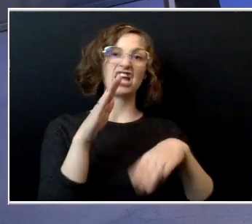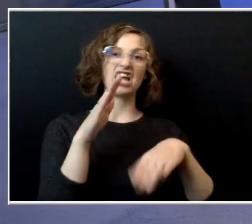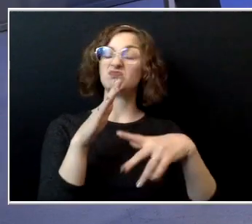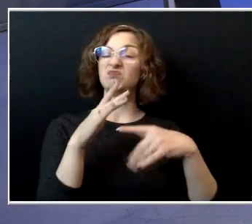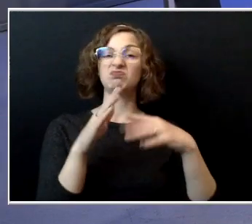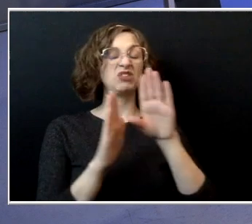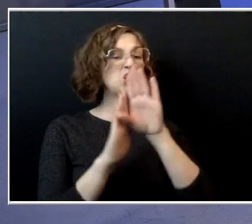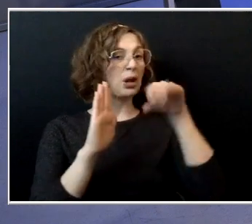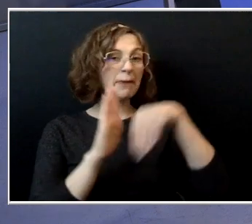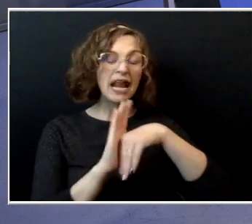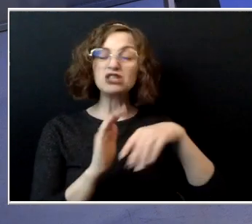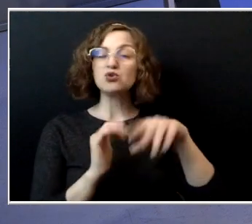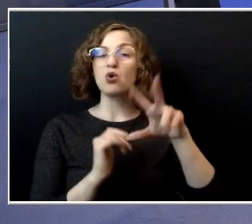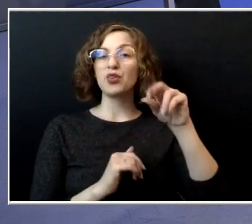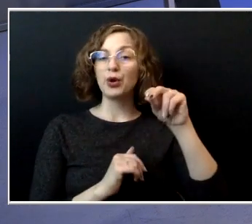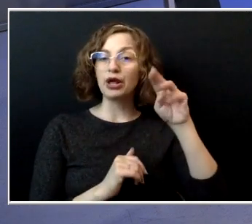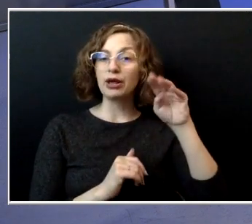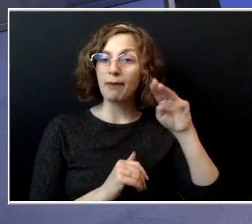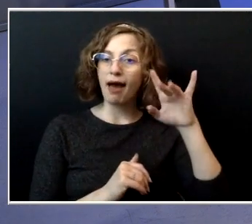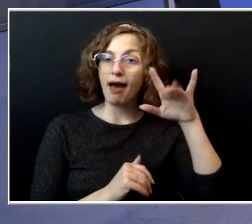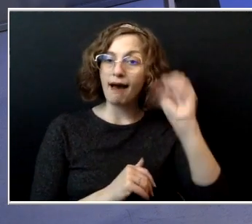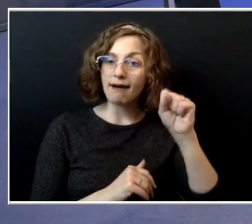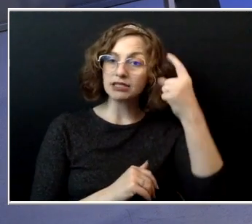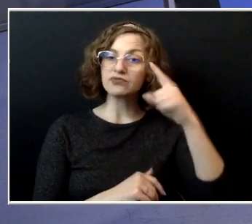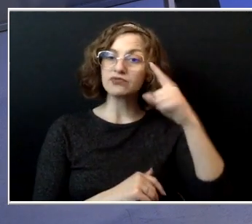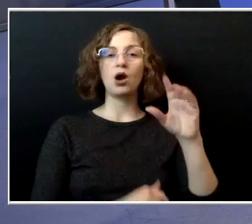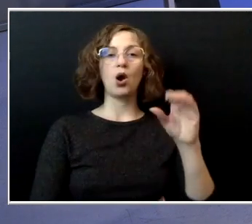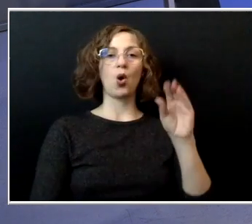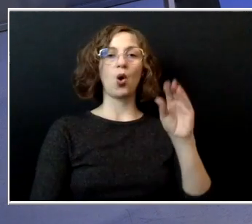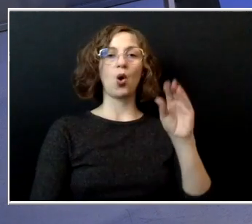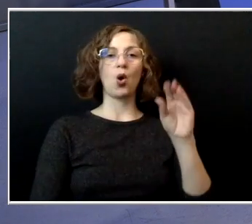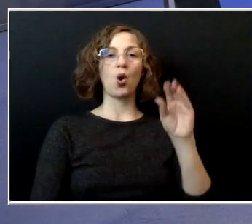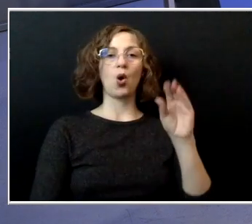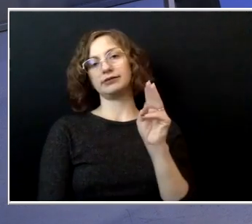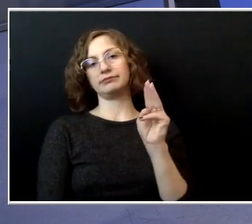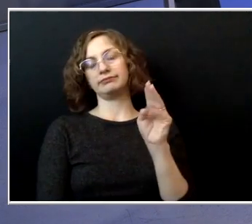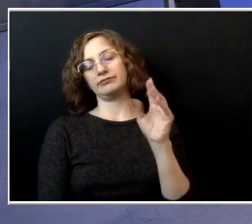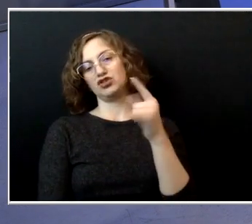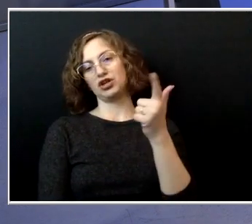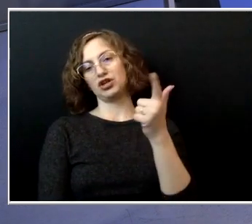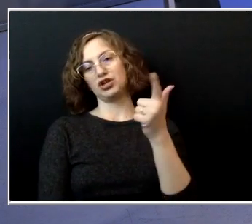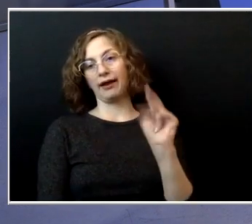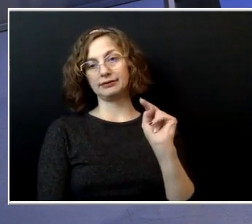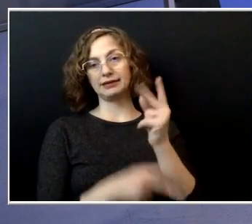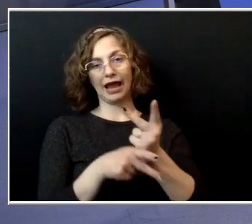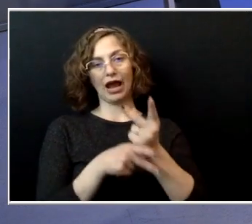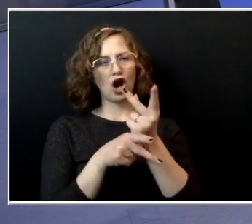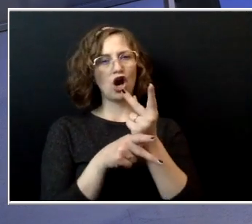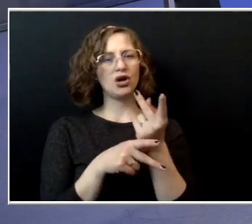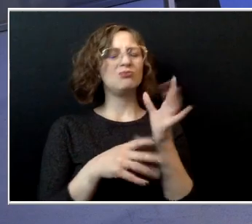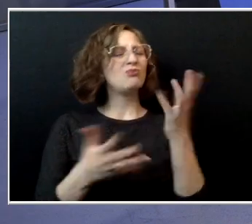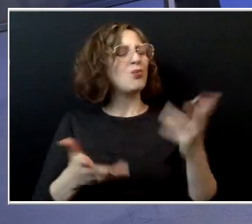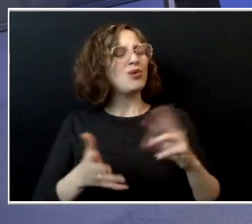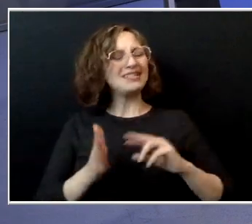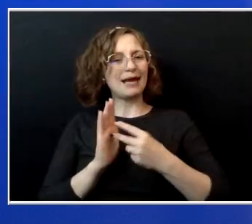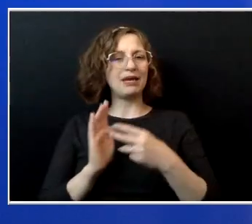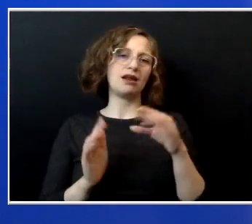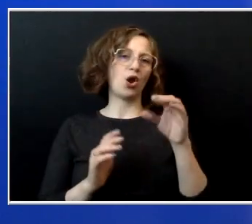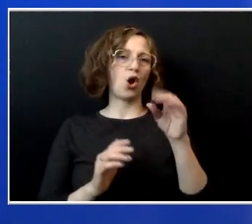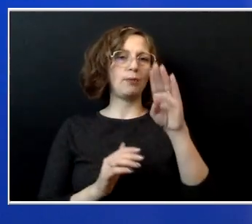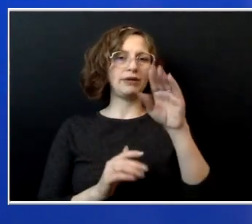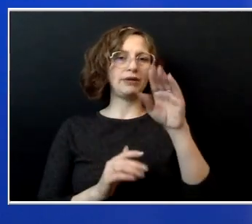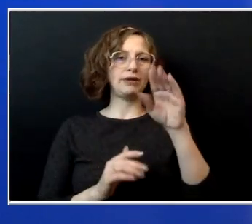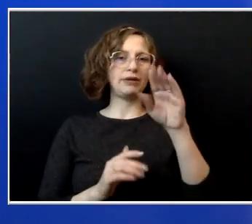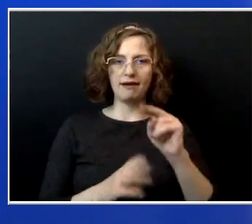talk to us a little bit about that definition. What does it mean to have OB or maternity care? What kind of care providers are we talking about? Yeah, so this definition outlines it